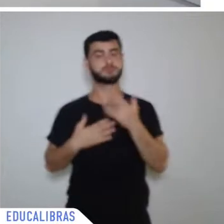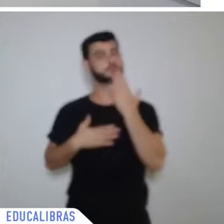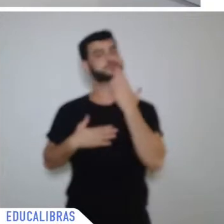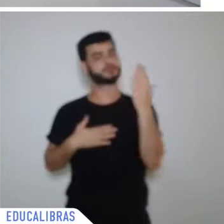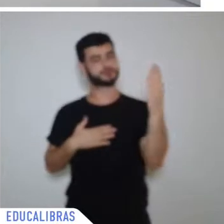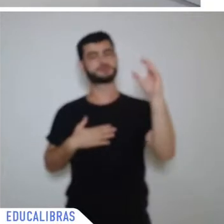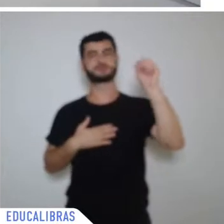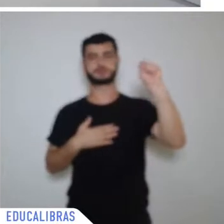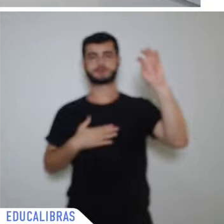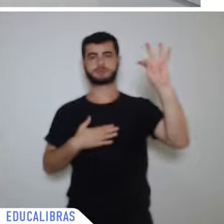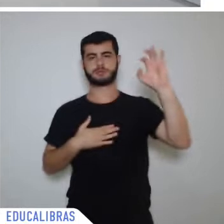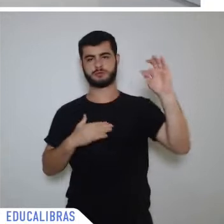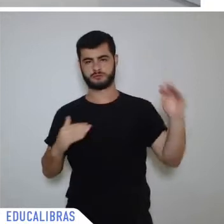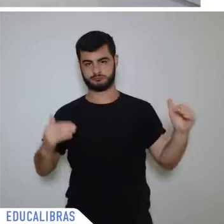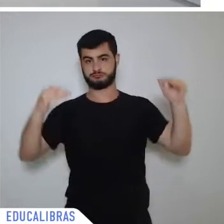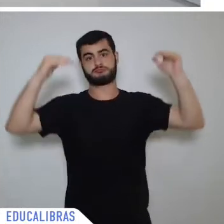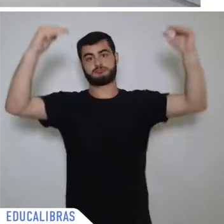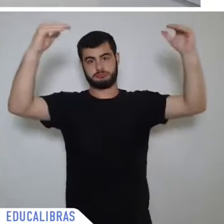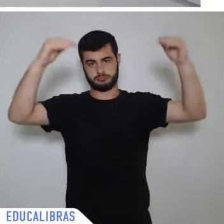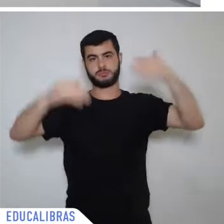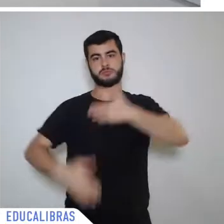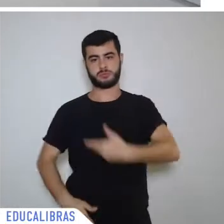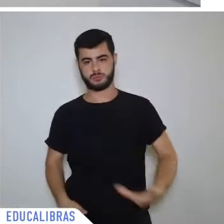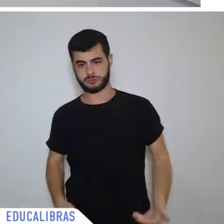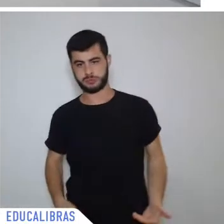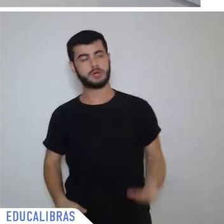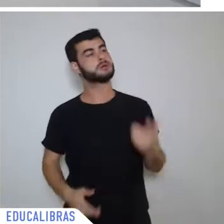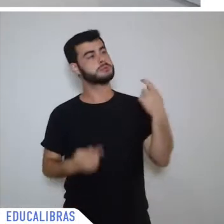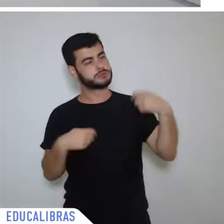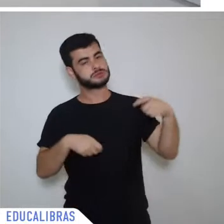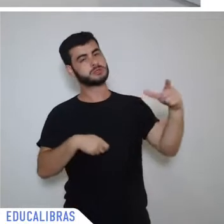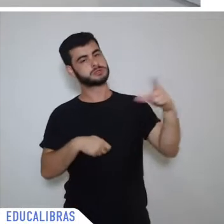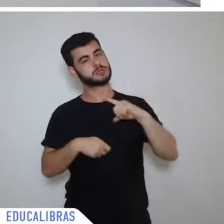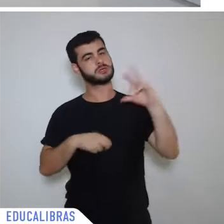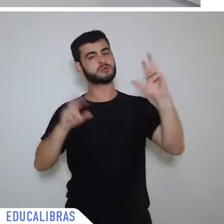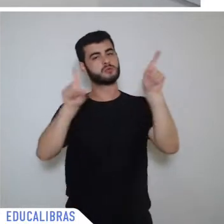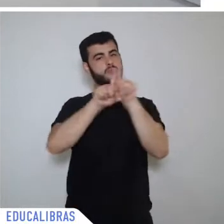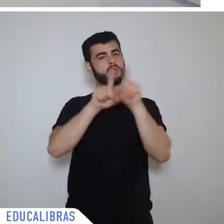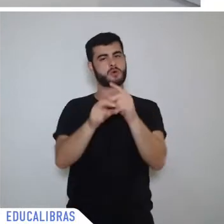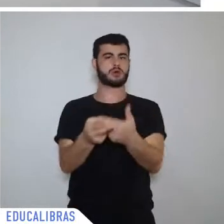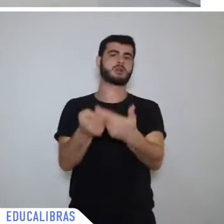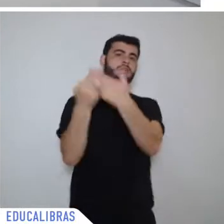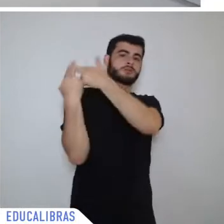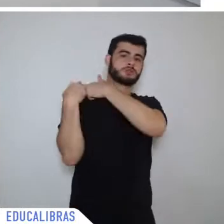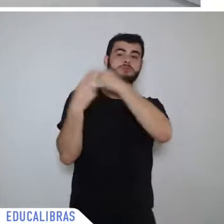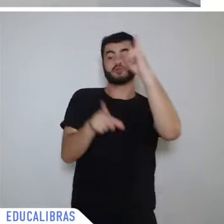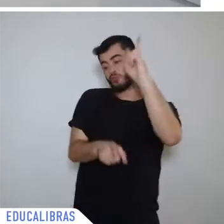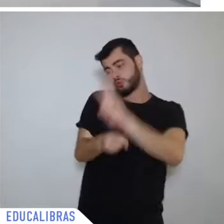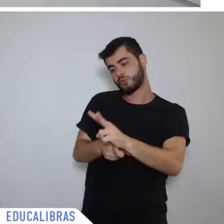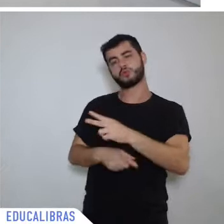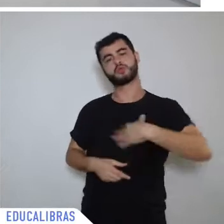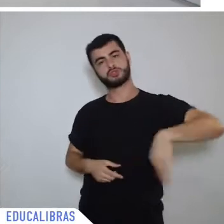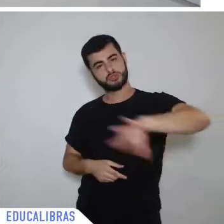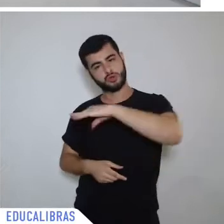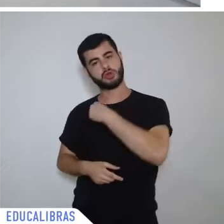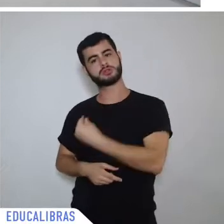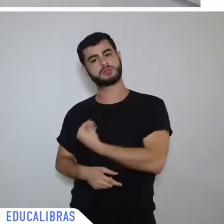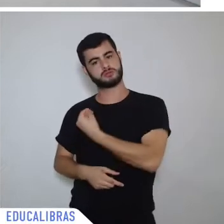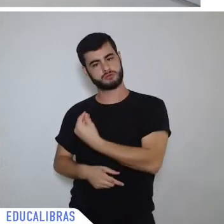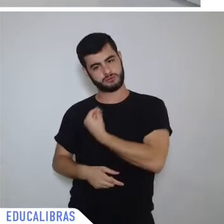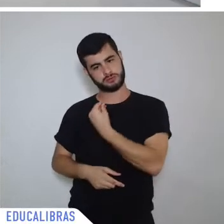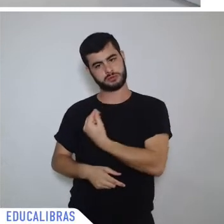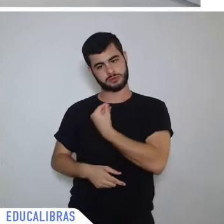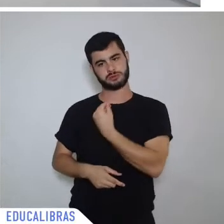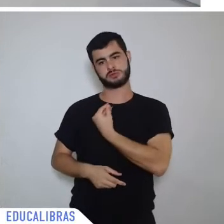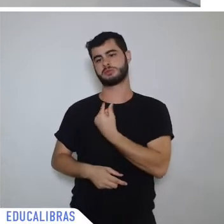call the judiciary to take their constitutional responsibility with the protection